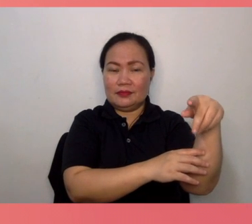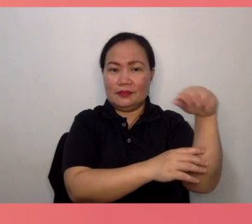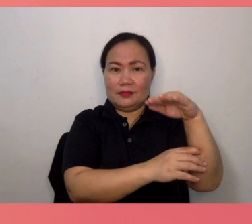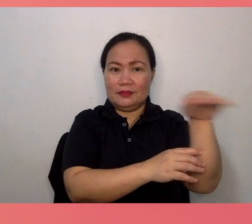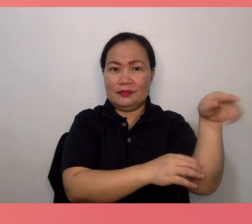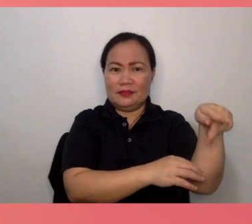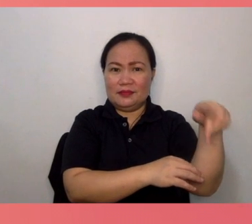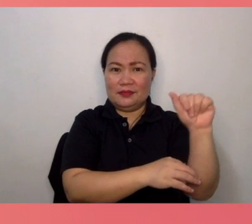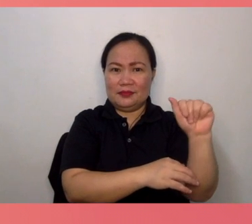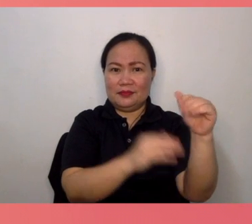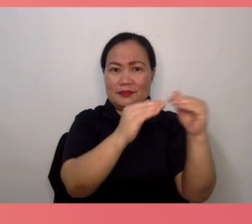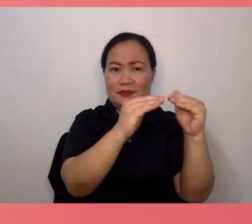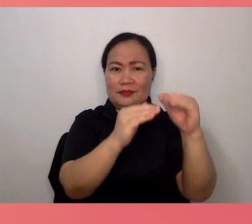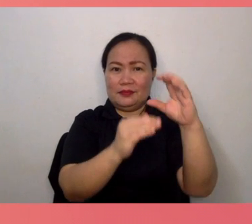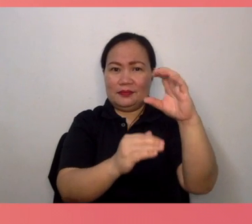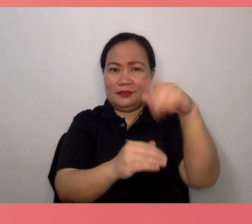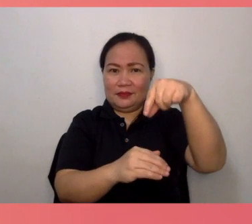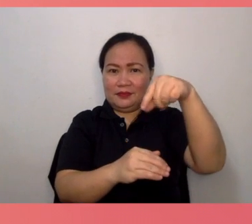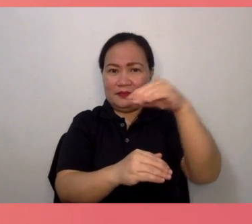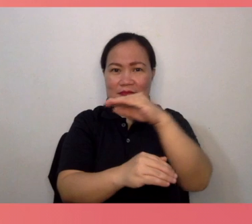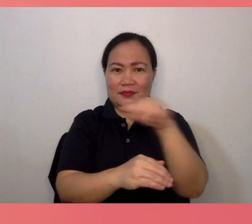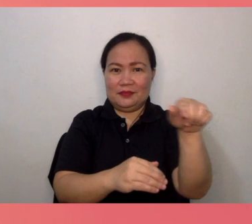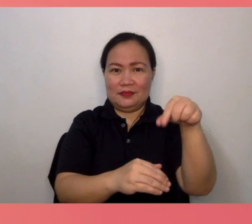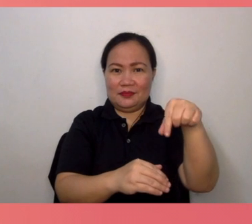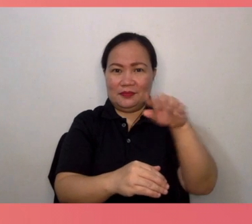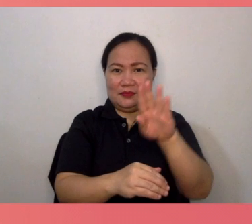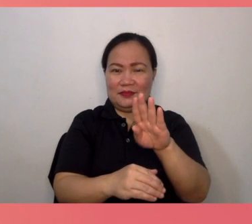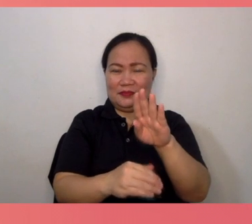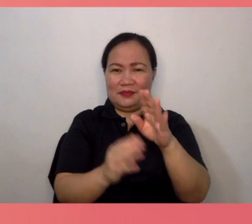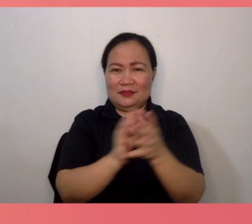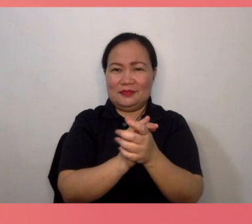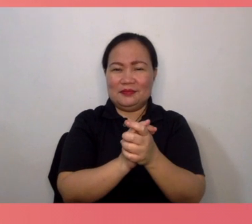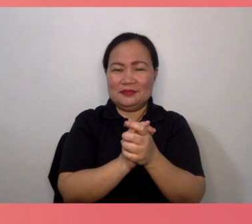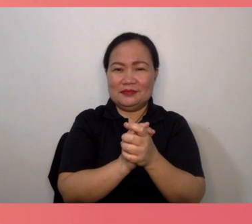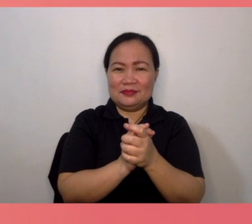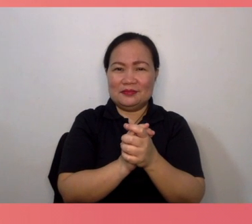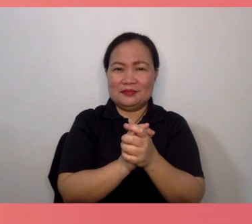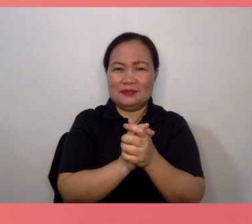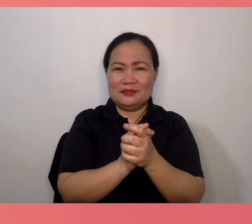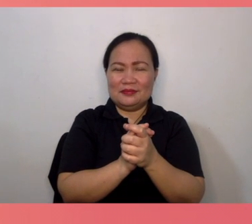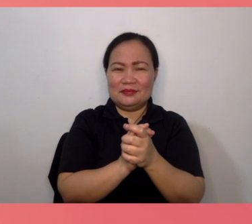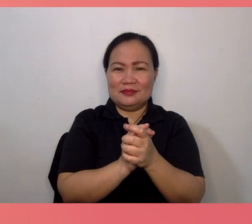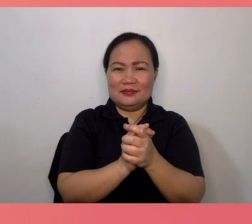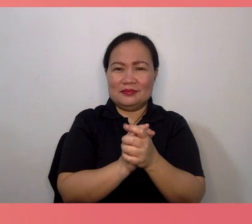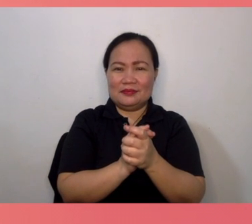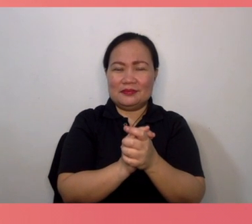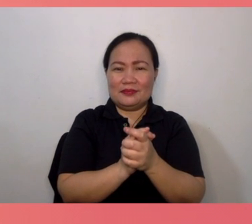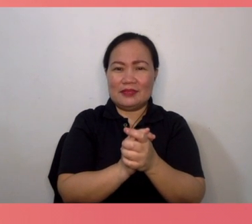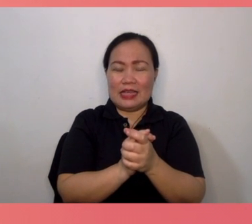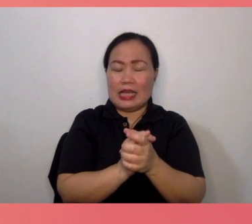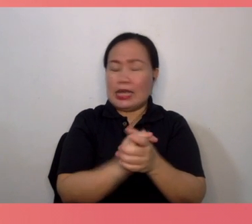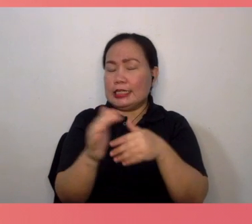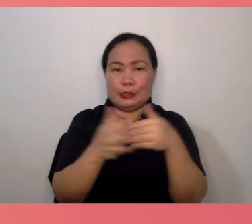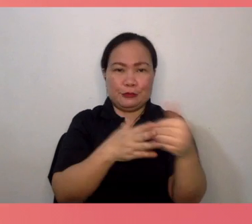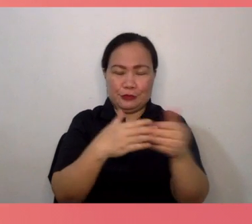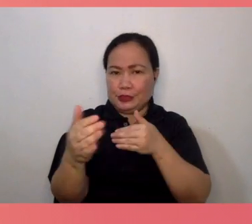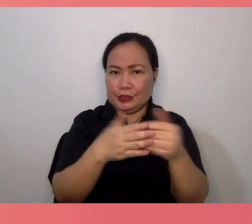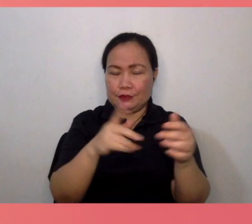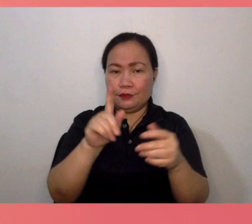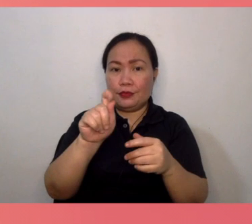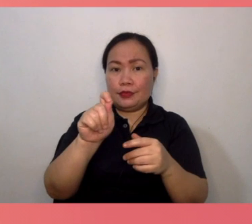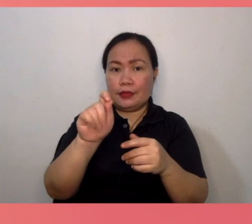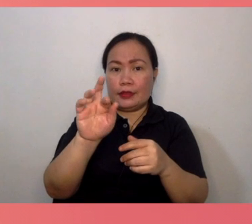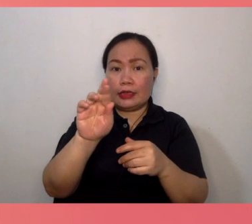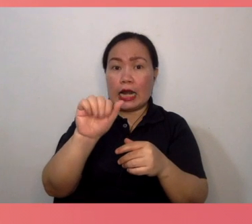over qb. So, ibig sabihin, the proportion is true kahit hindi po triangle, kahit trapezium po ang